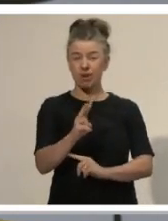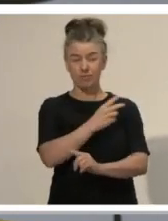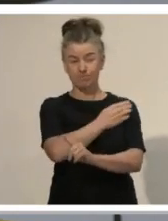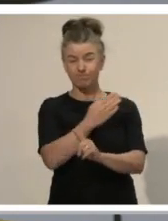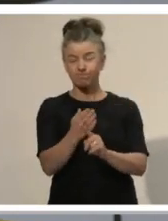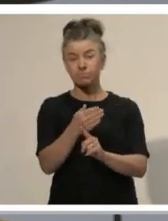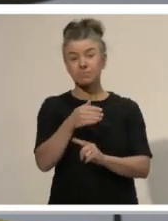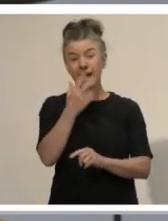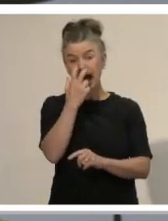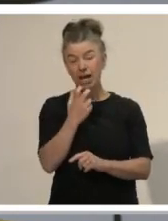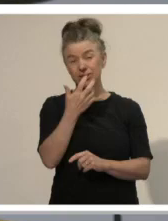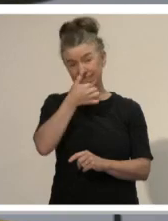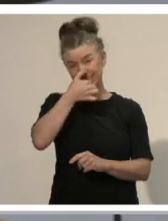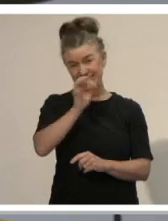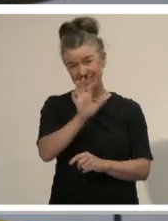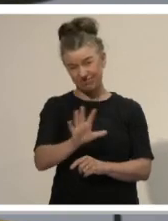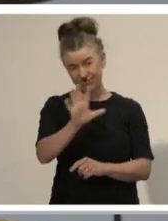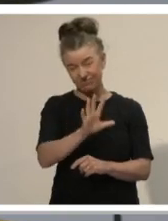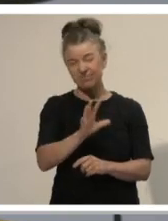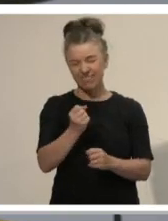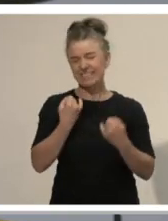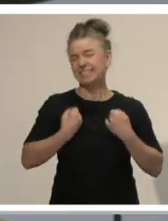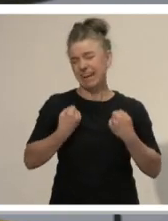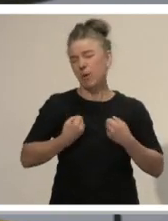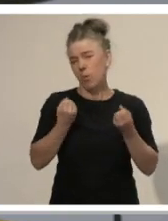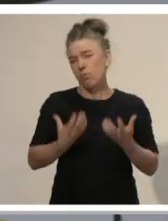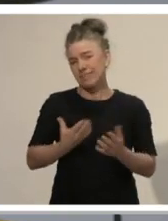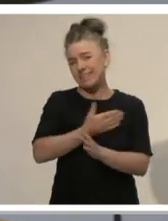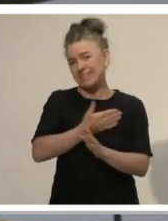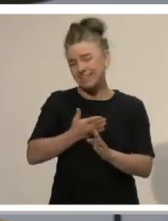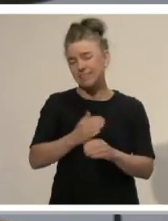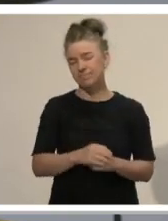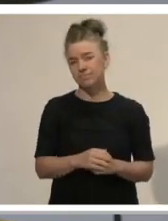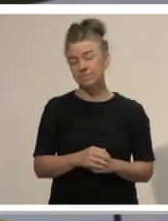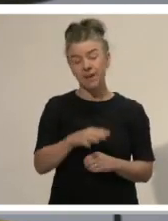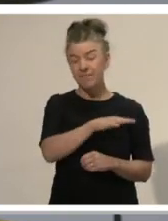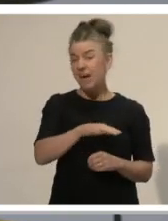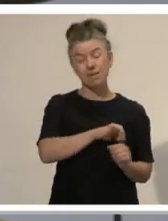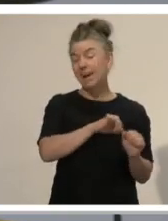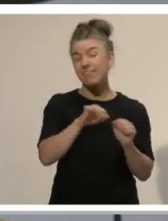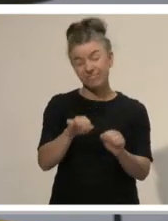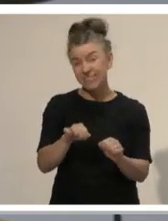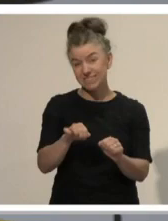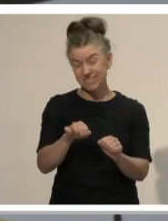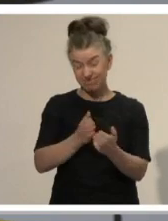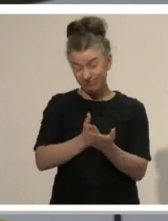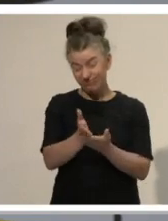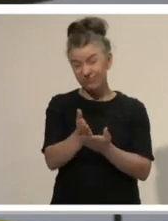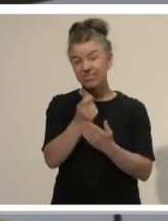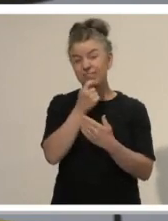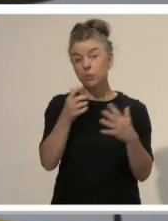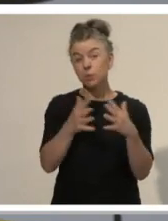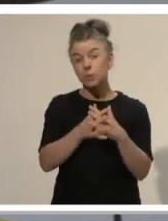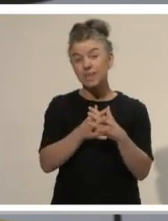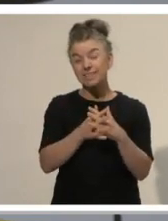in her 60s and had an underlying health condition. While her family had not been able to visit her over the past few weeks,